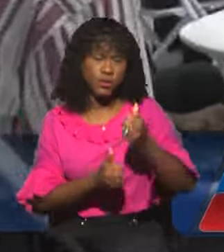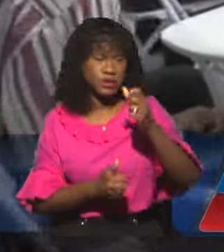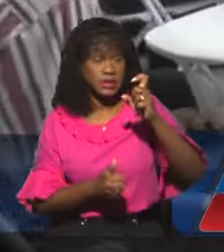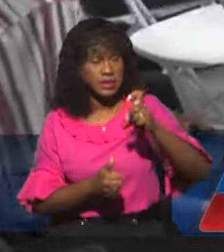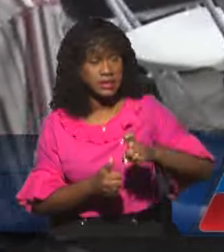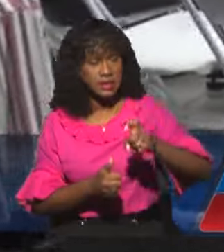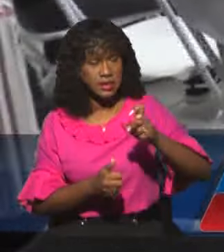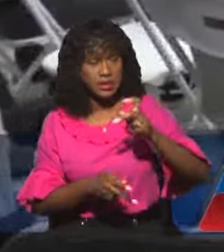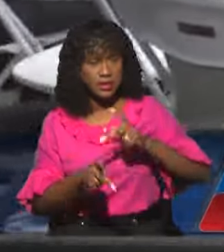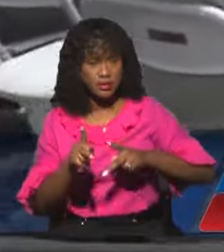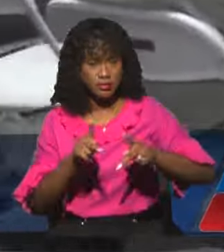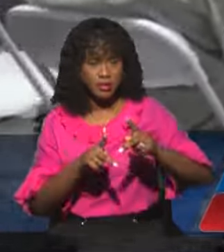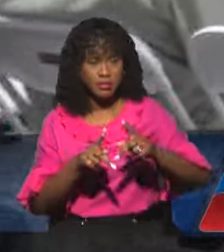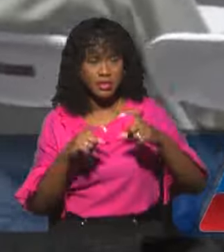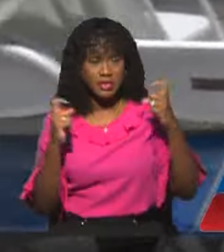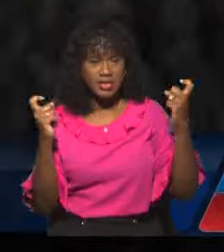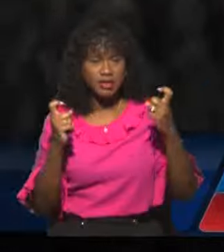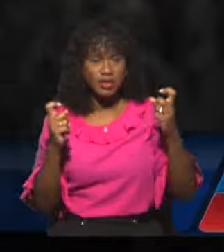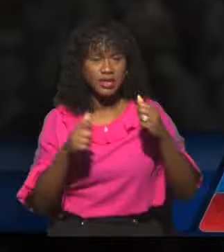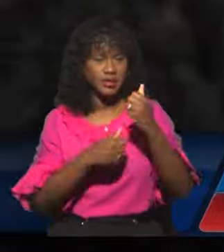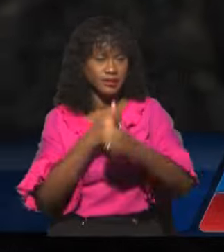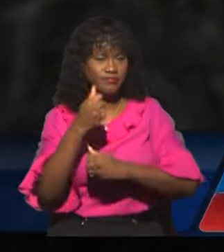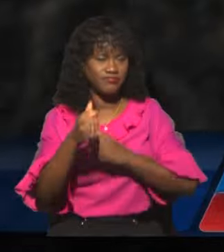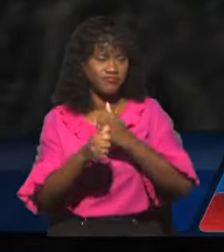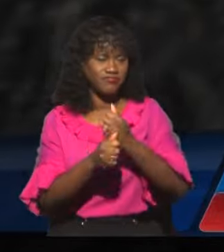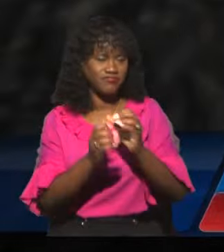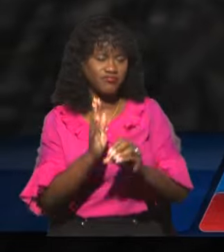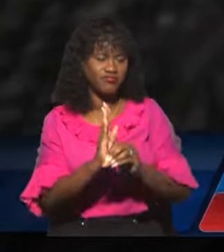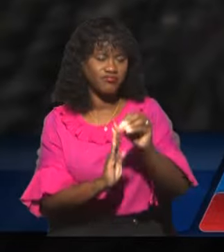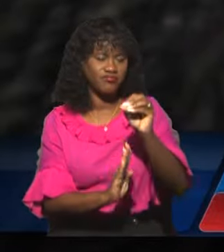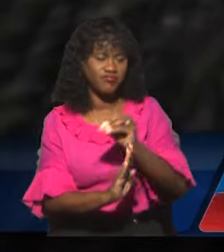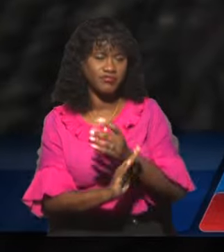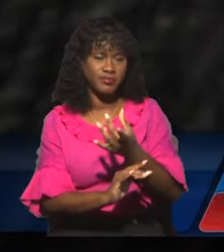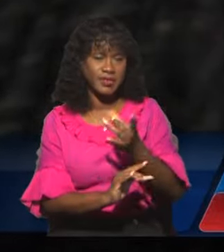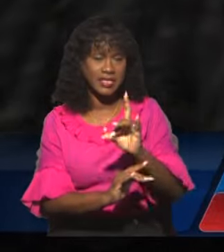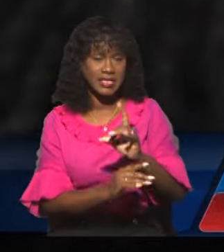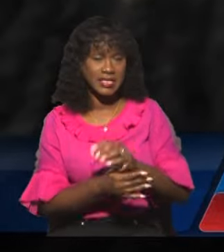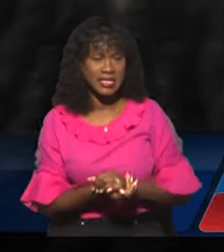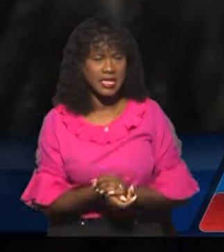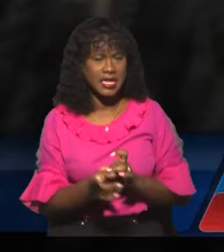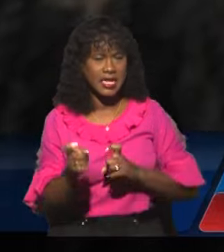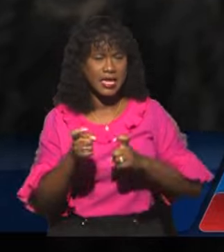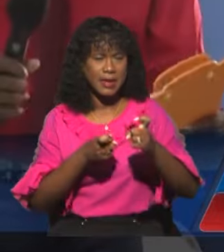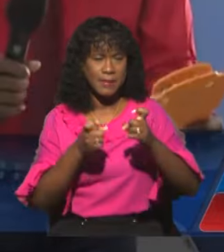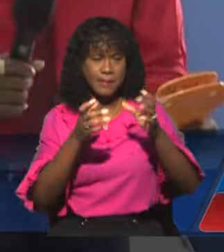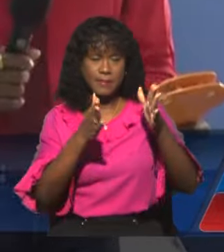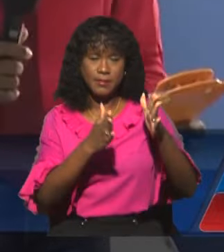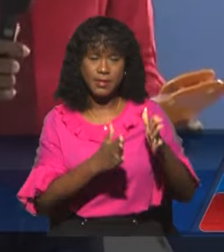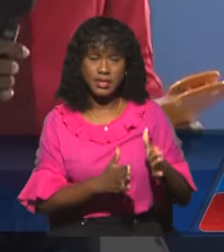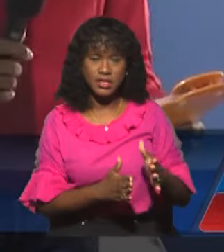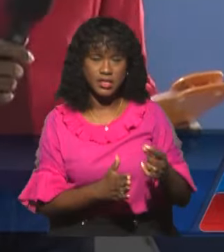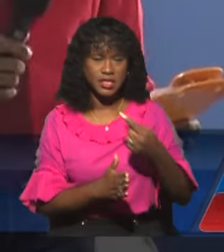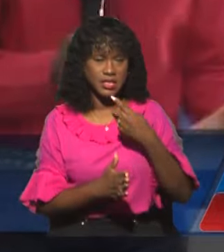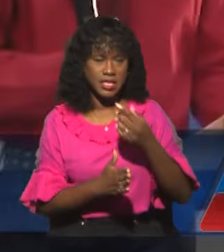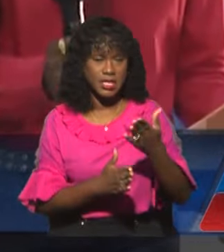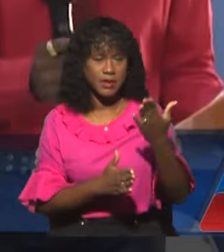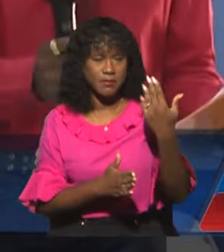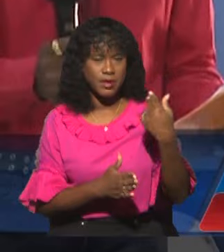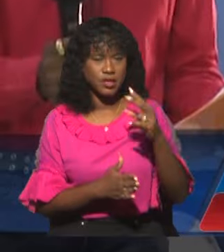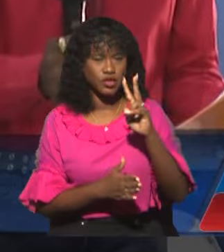25th anniversary on October 18th. According to manager of Court Shamrock, Gloria Combs, over the